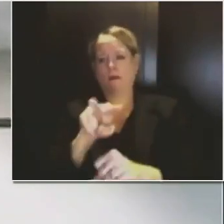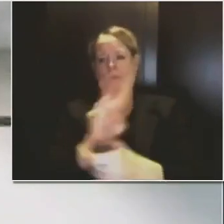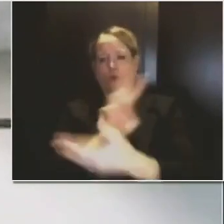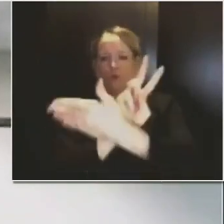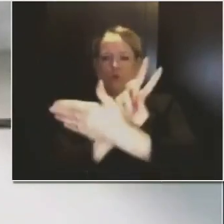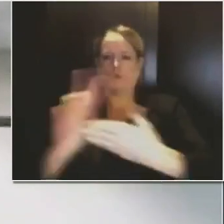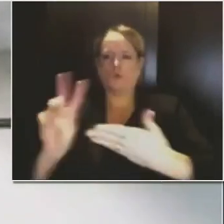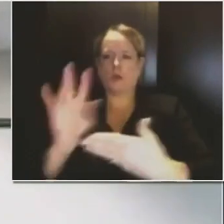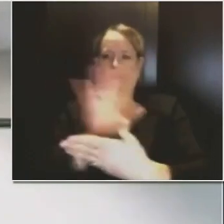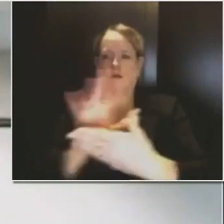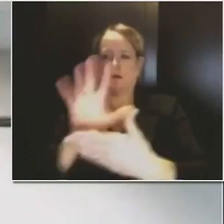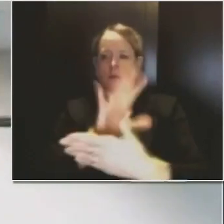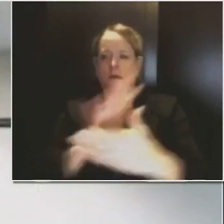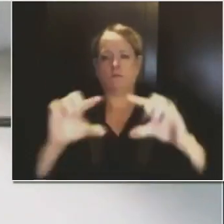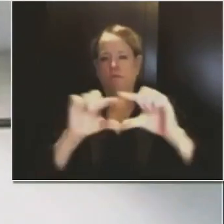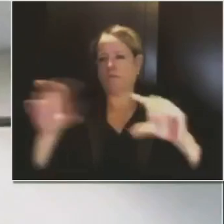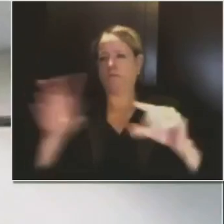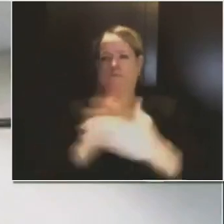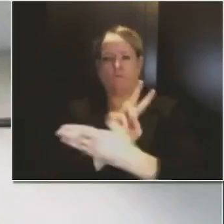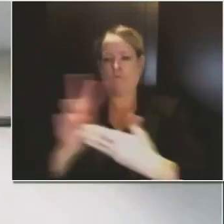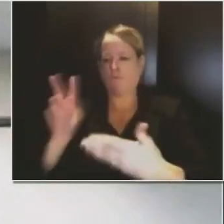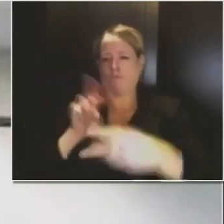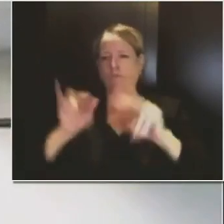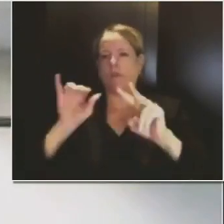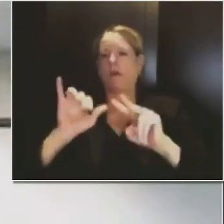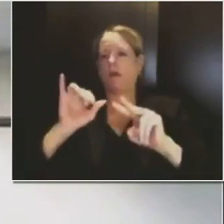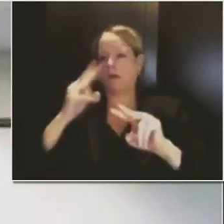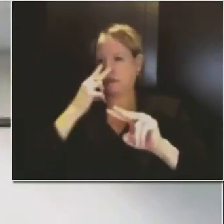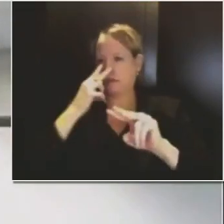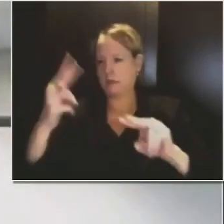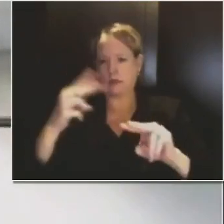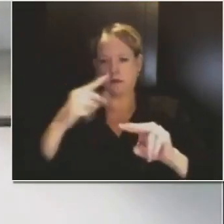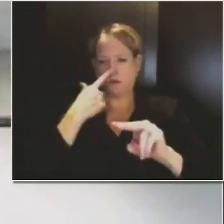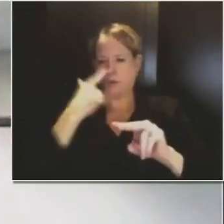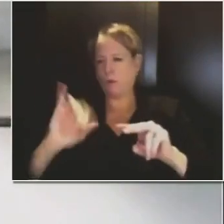and would encourage people to be very vigilant.